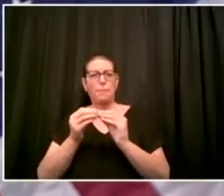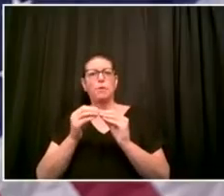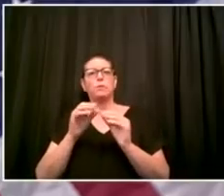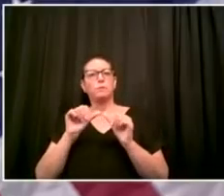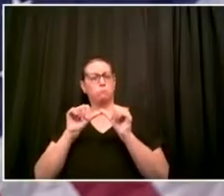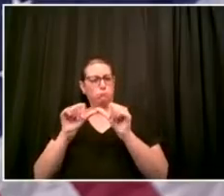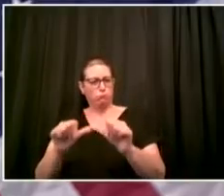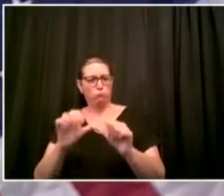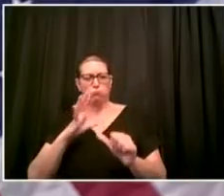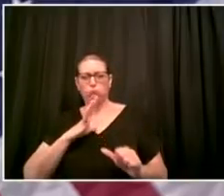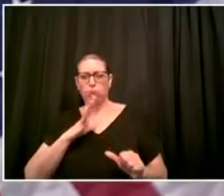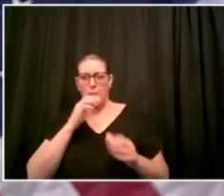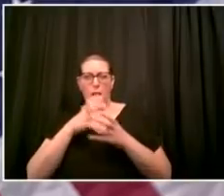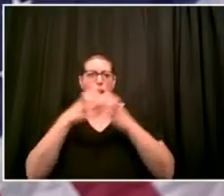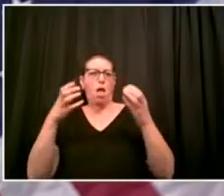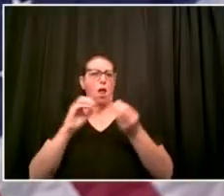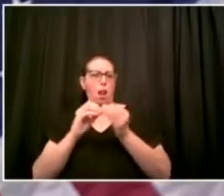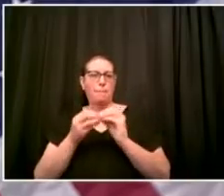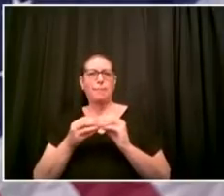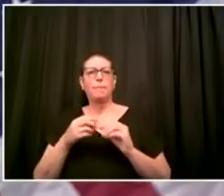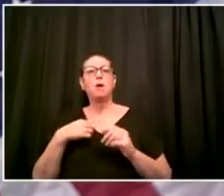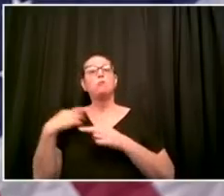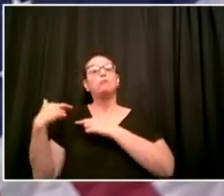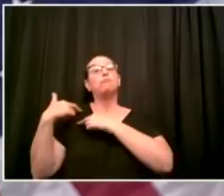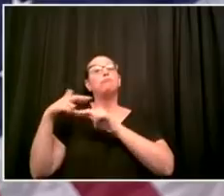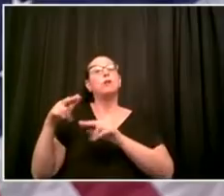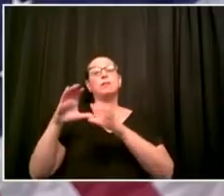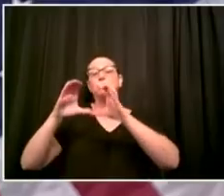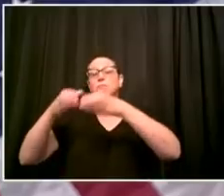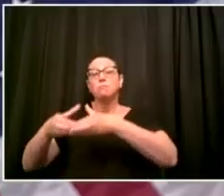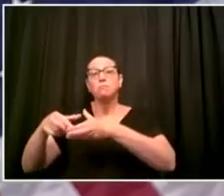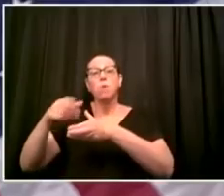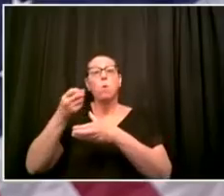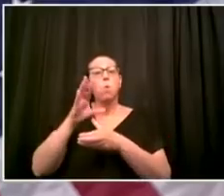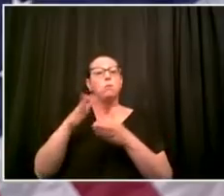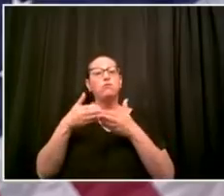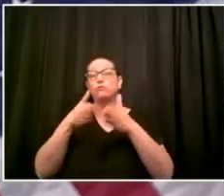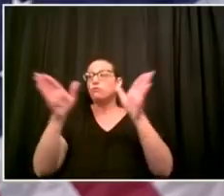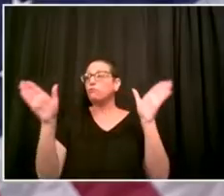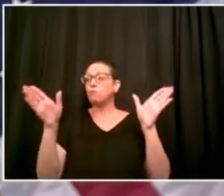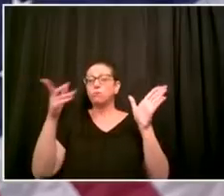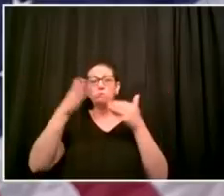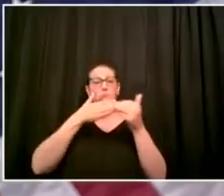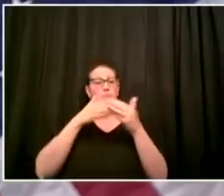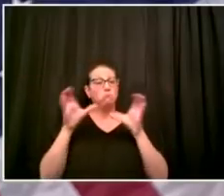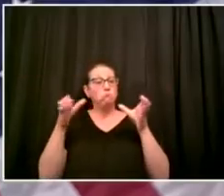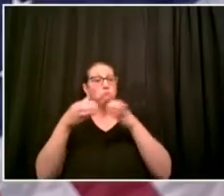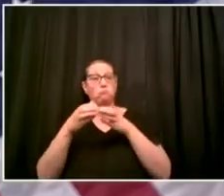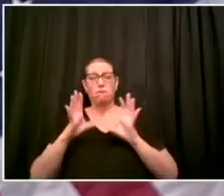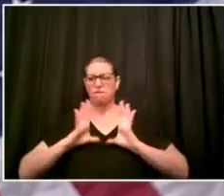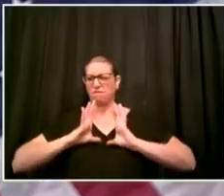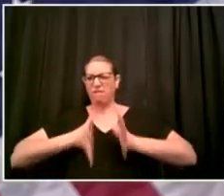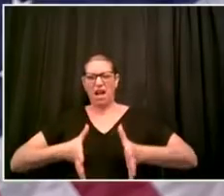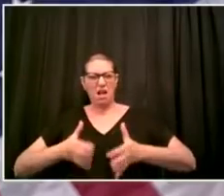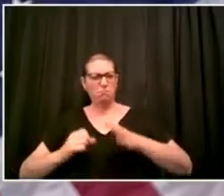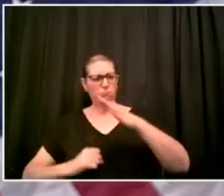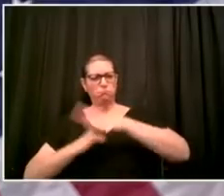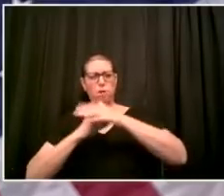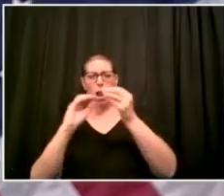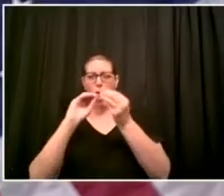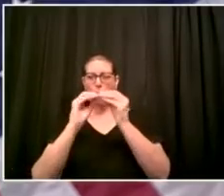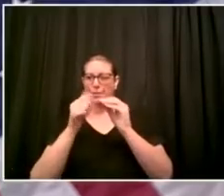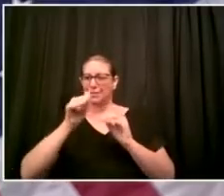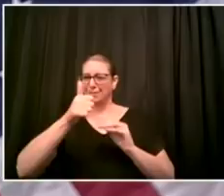or just people gathering for another purpose. Remember, what the state has said clearly is that still comes with the need to socially